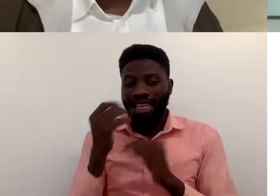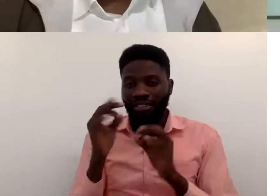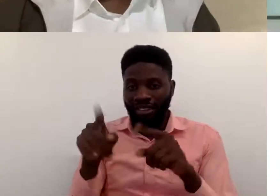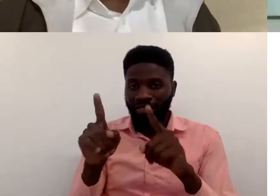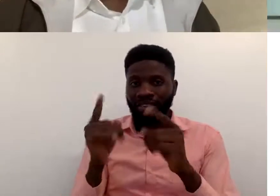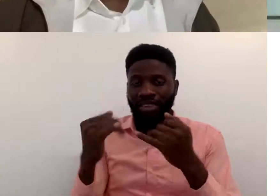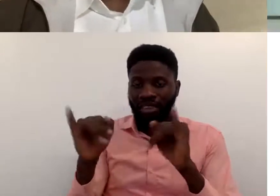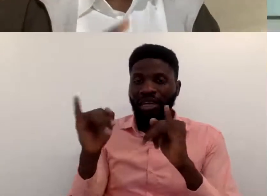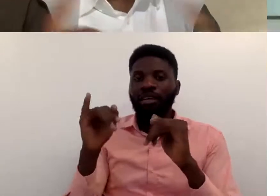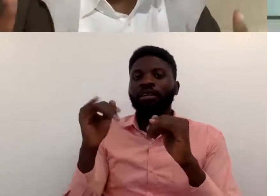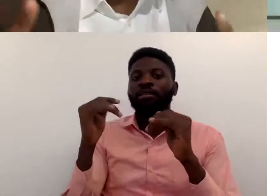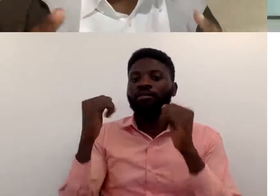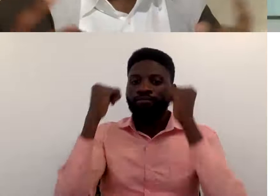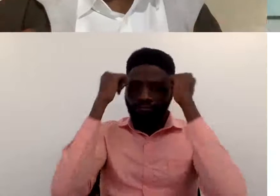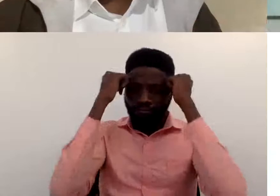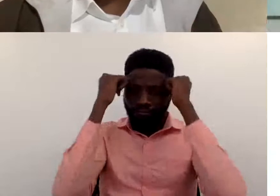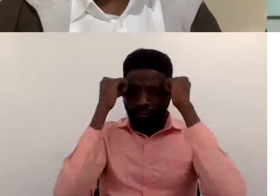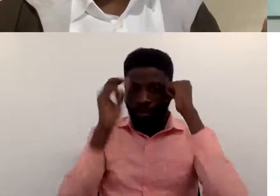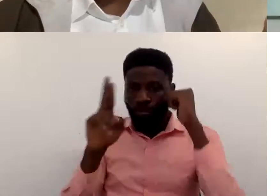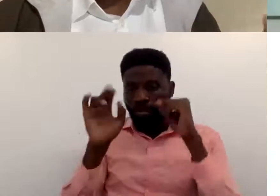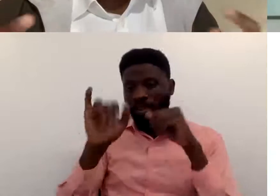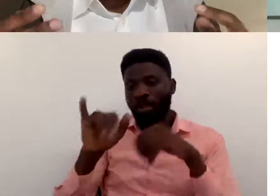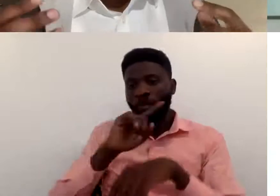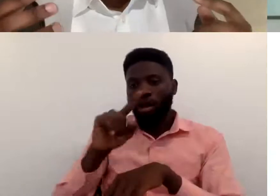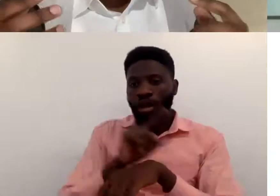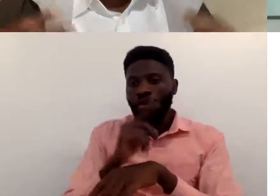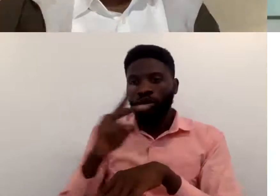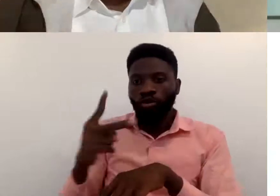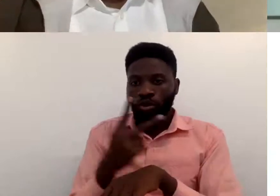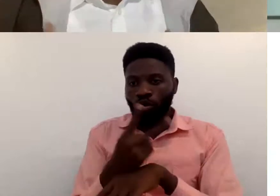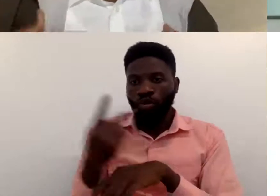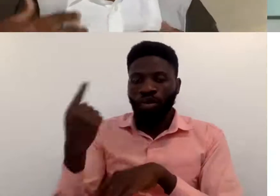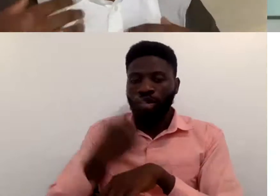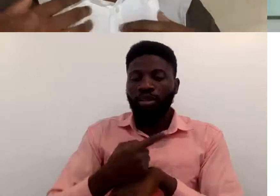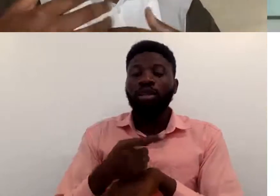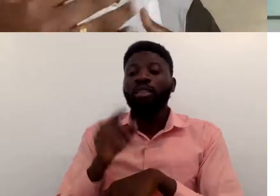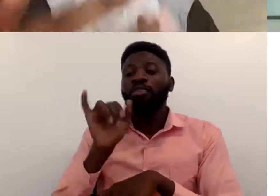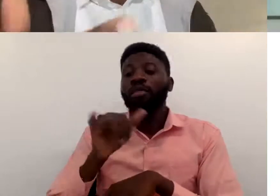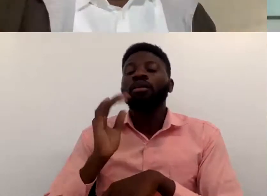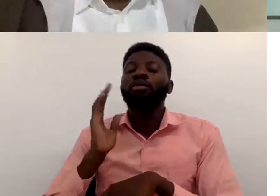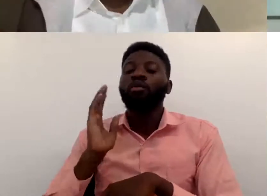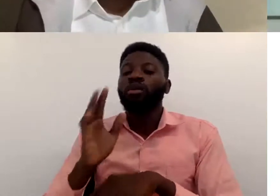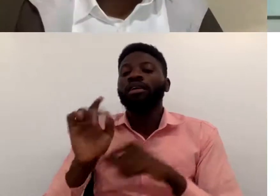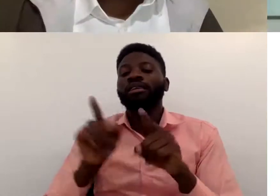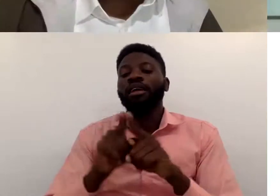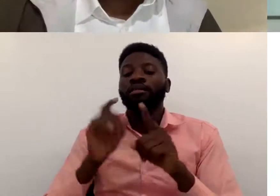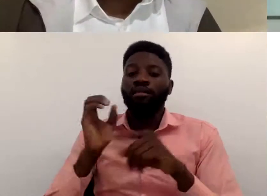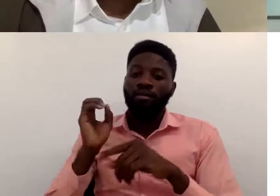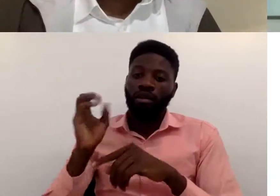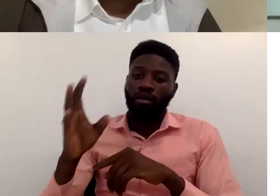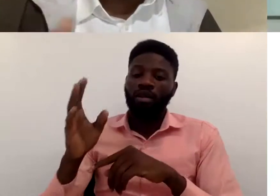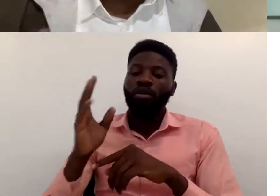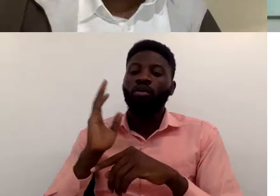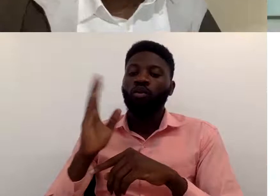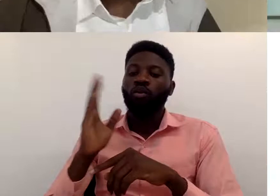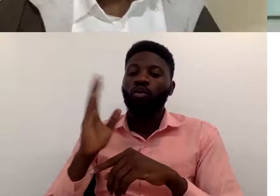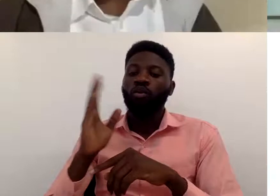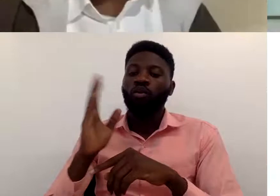there, exerting yourself, using that 1 hour or 2 hours a day, it will, in the long term, be able